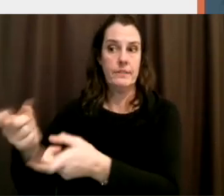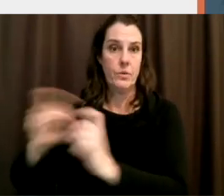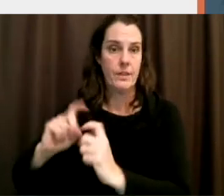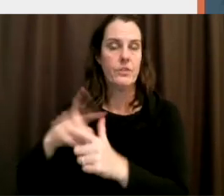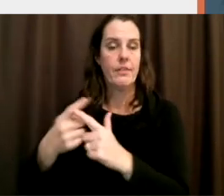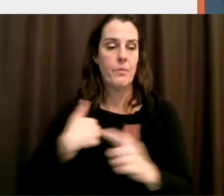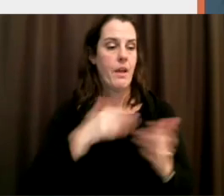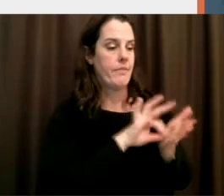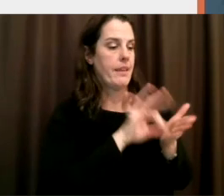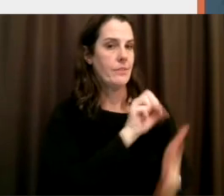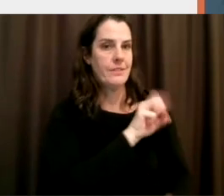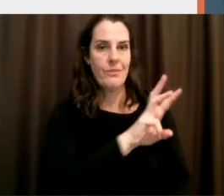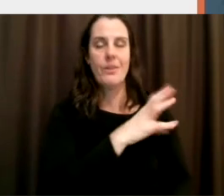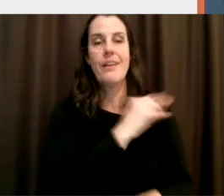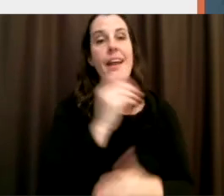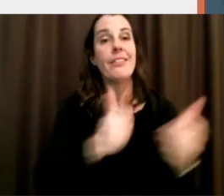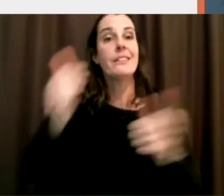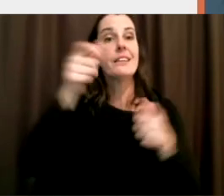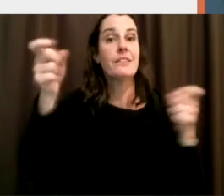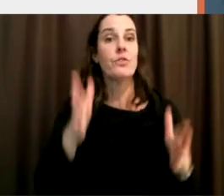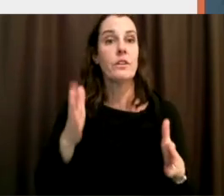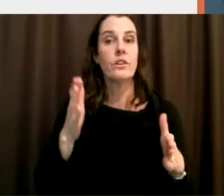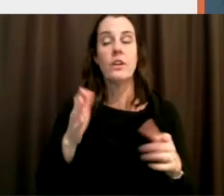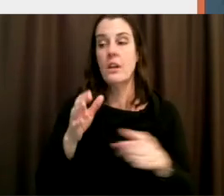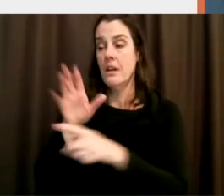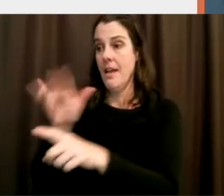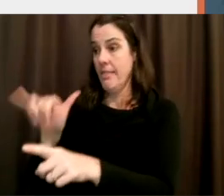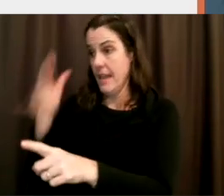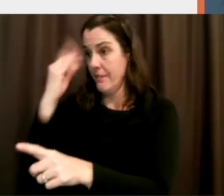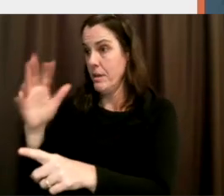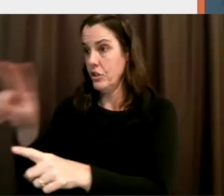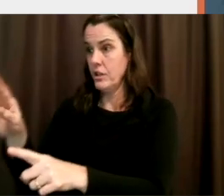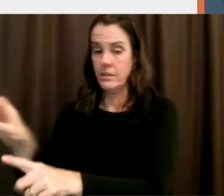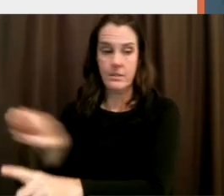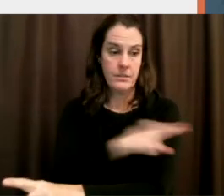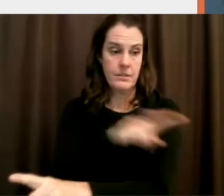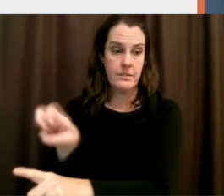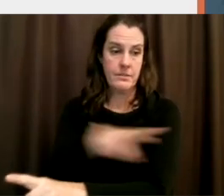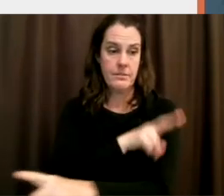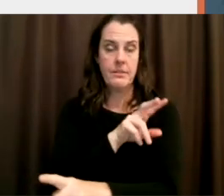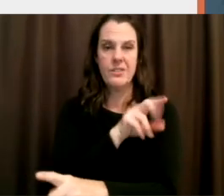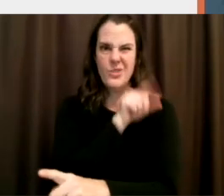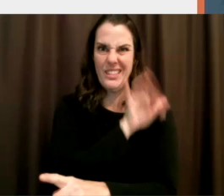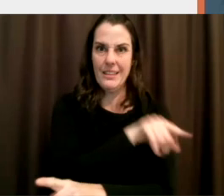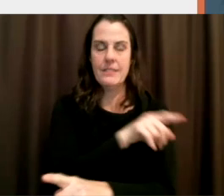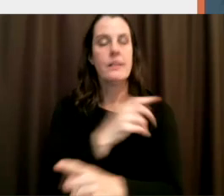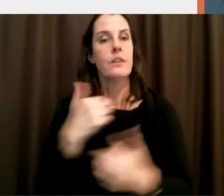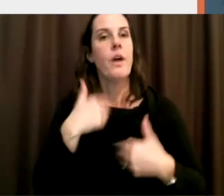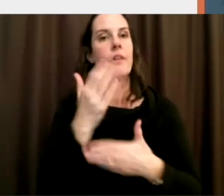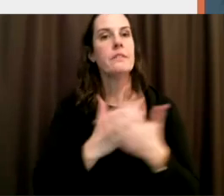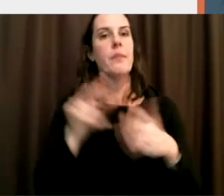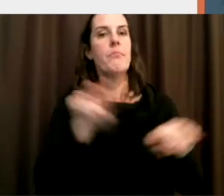accounting software, and the executive director is taking data from one and plugging it into the other. And then in order to have some oversight over